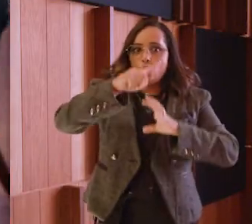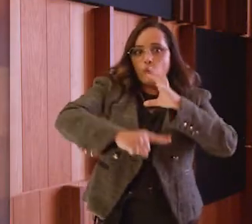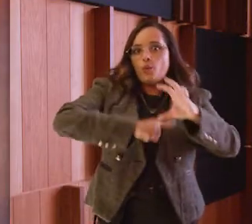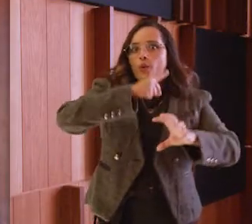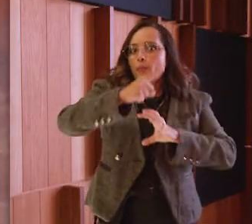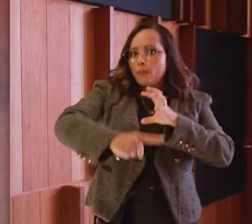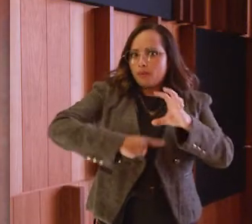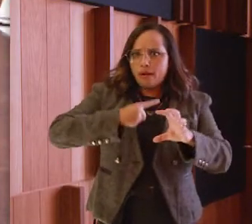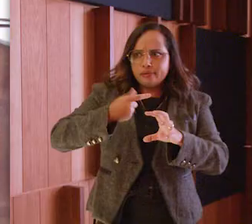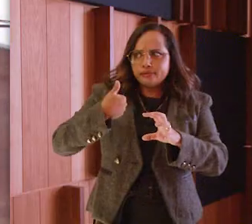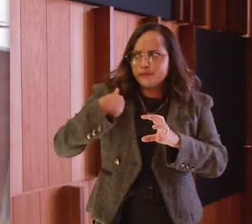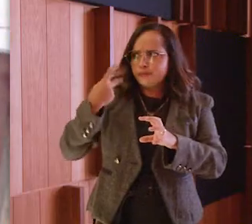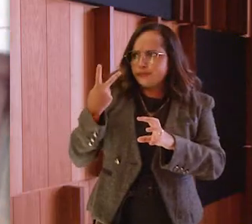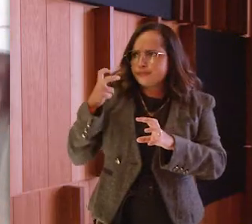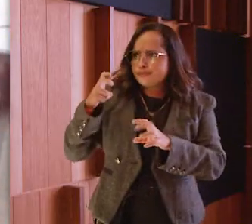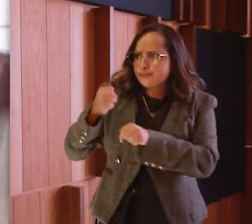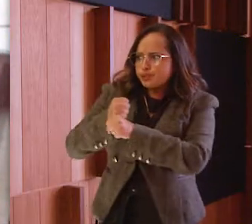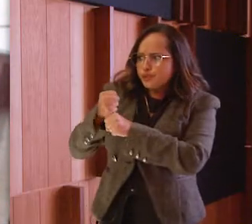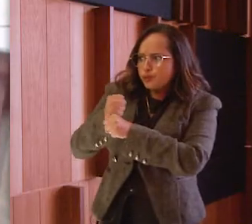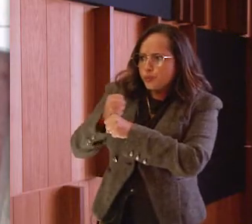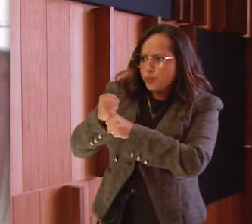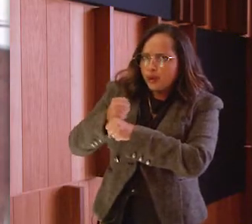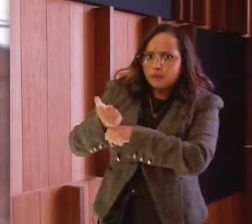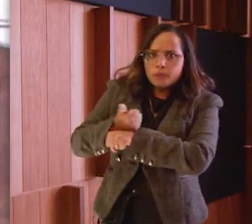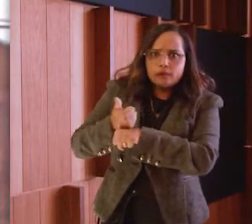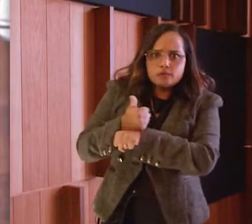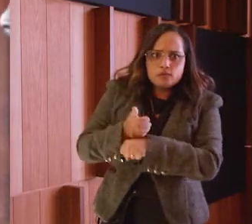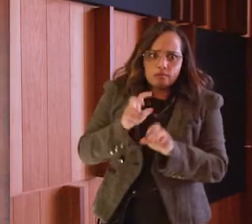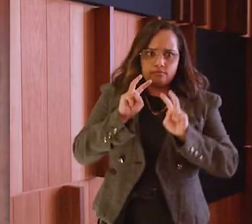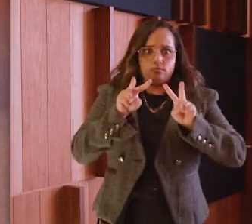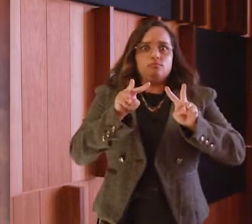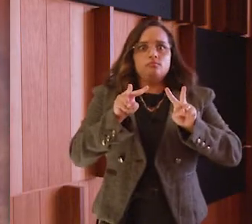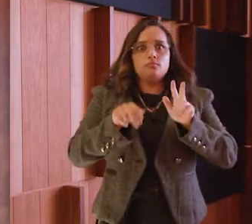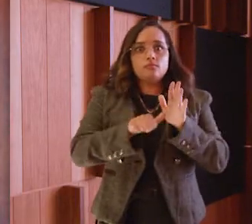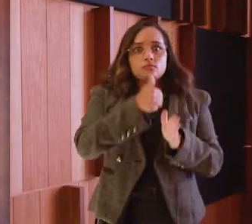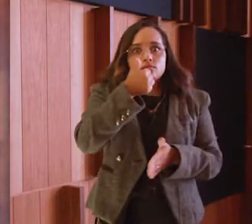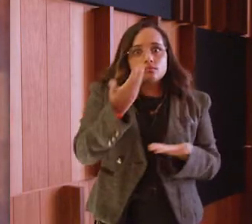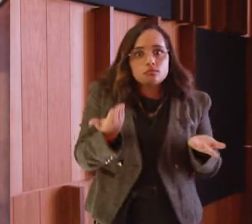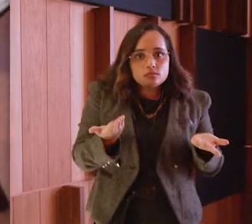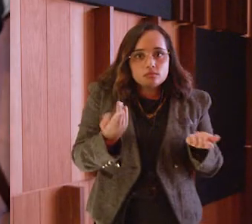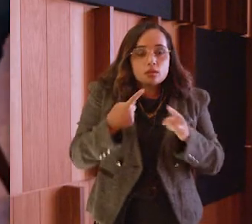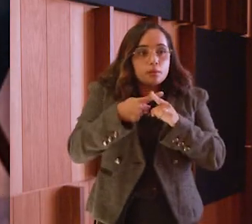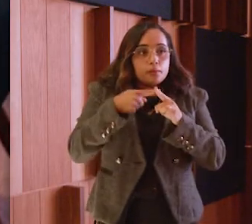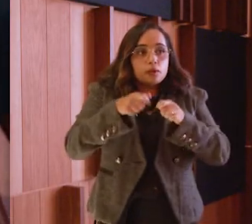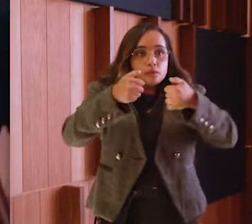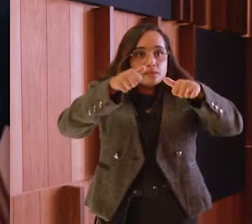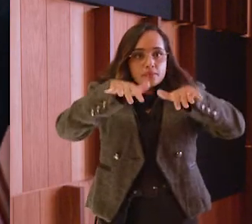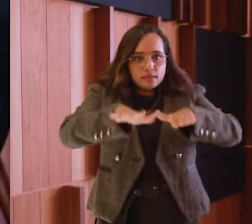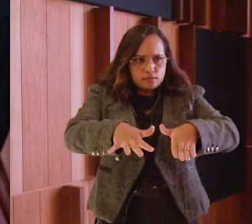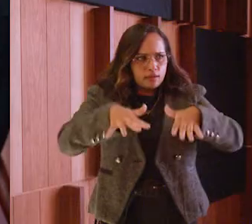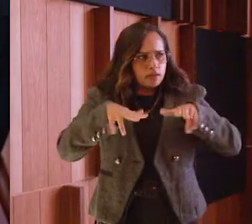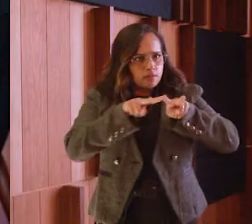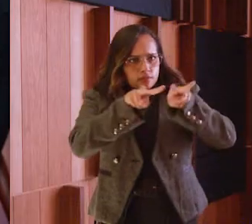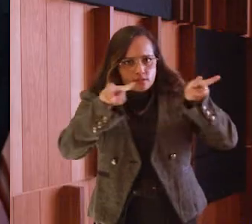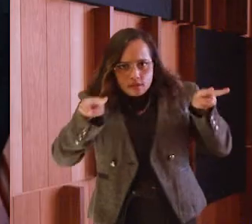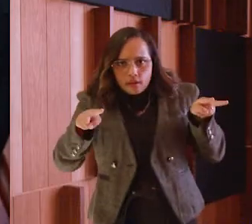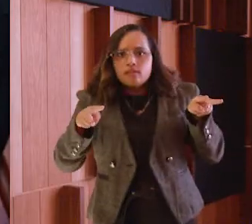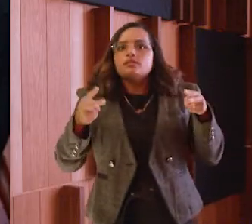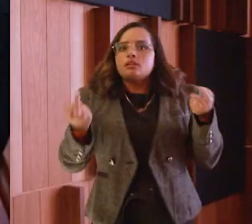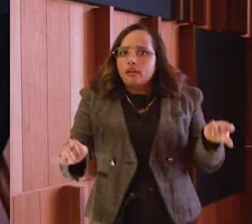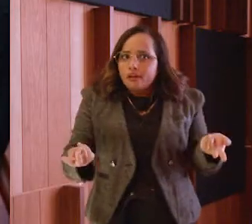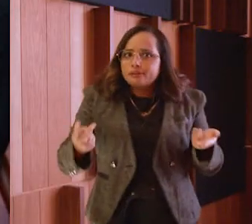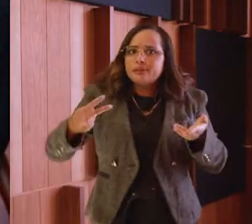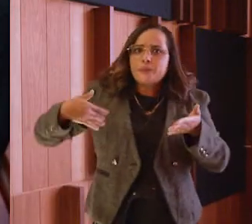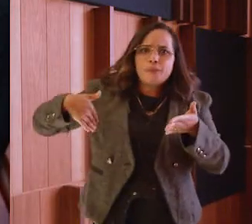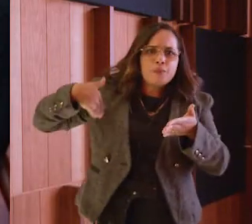I appreciate that I'm telling this to an audience that is going through, frankly, the largest country-specific international